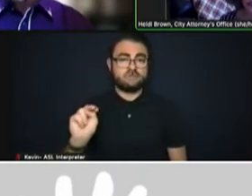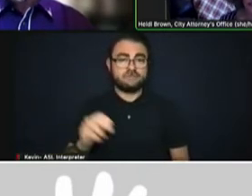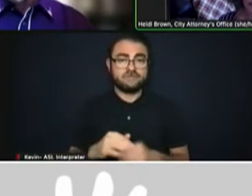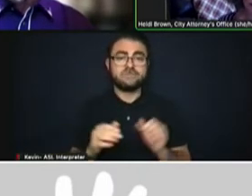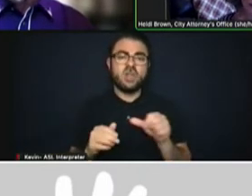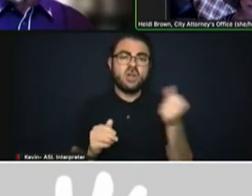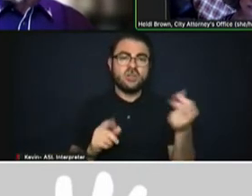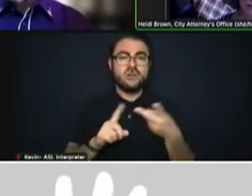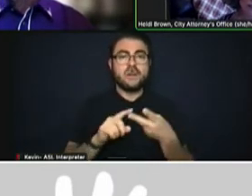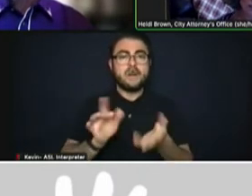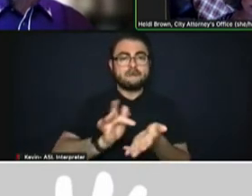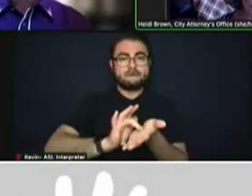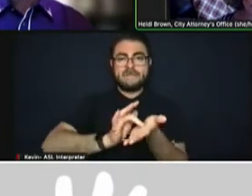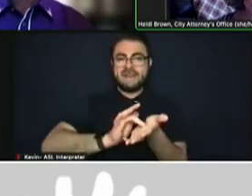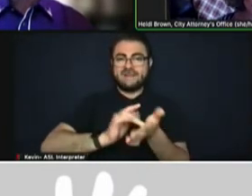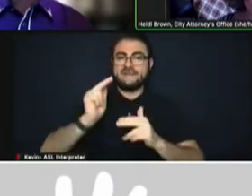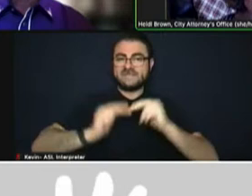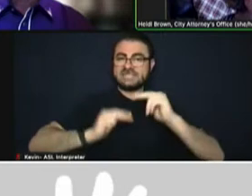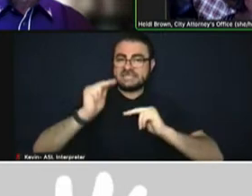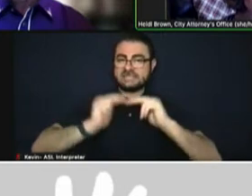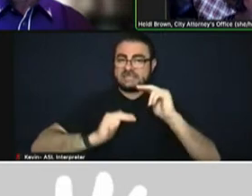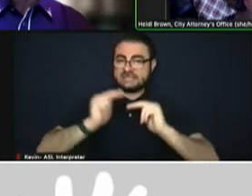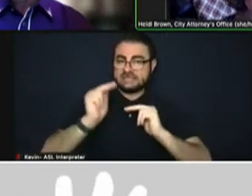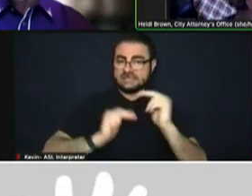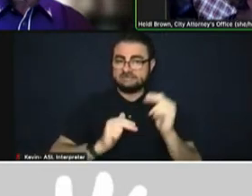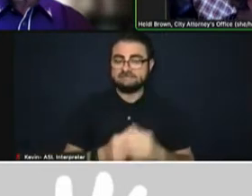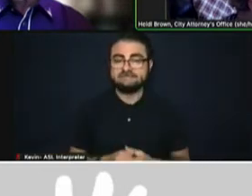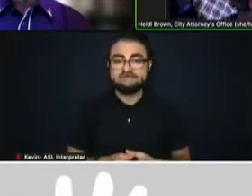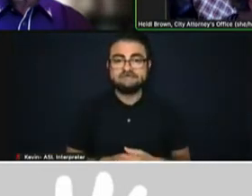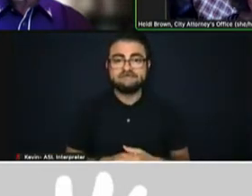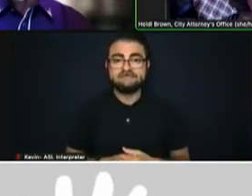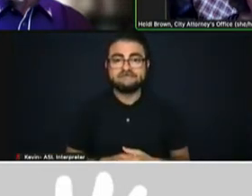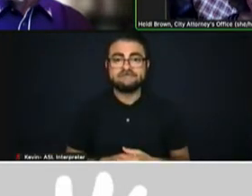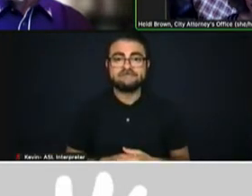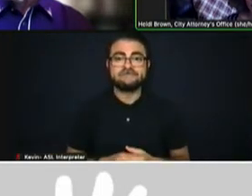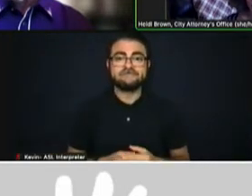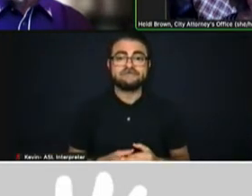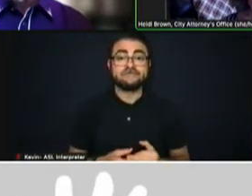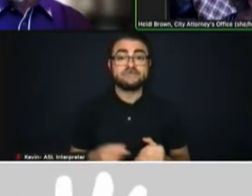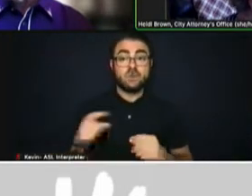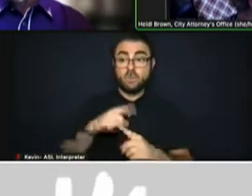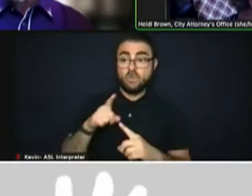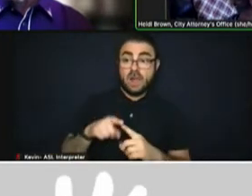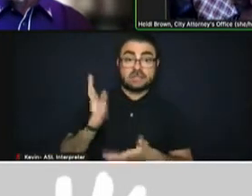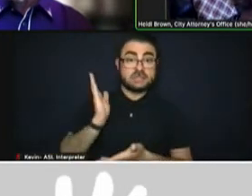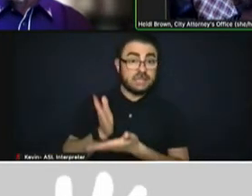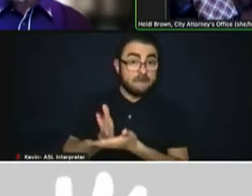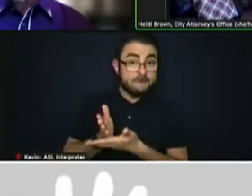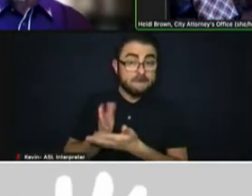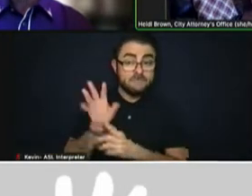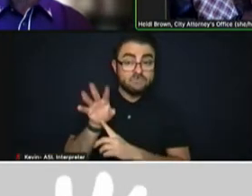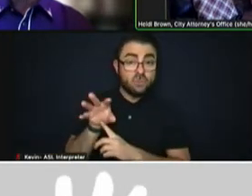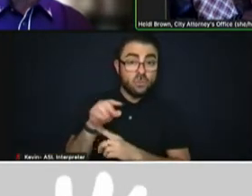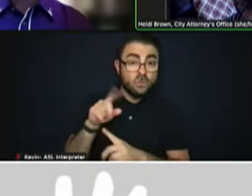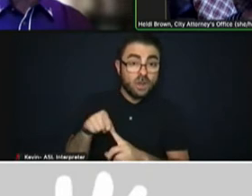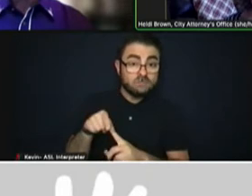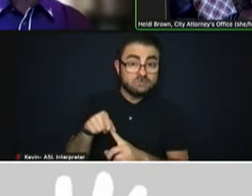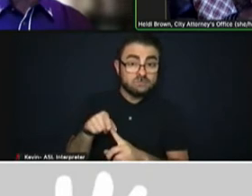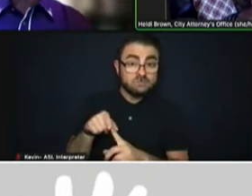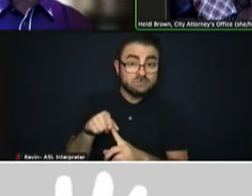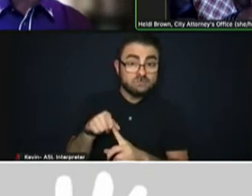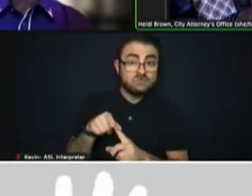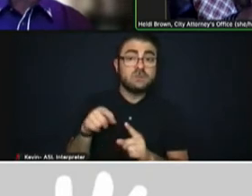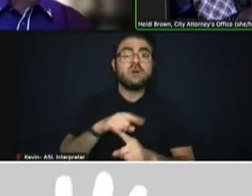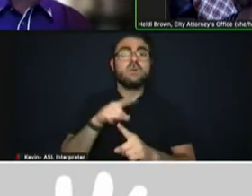facility. We addressed then when they should stop recording. And we said, you'll stop recording when the contact with the